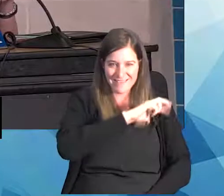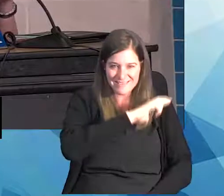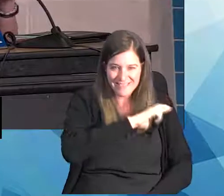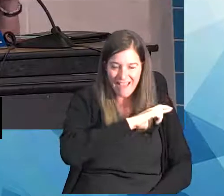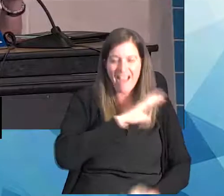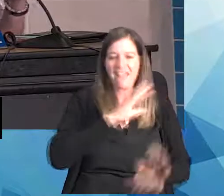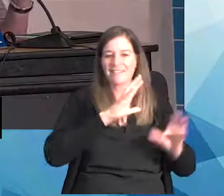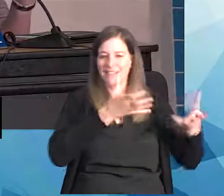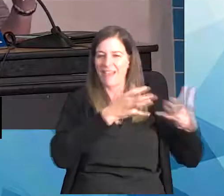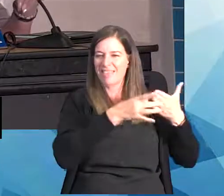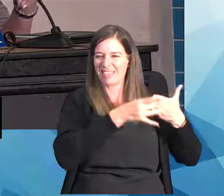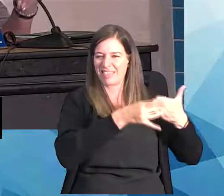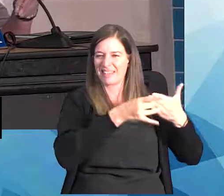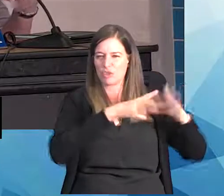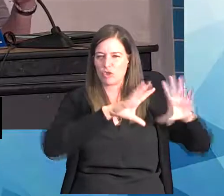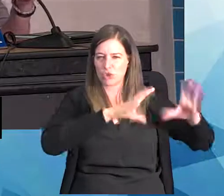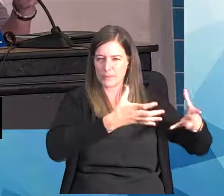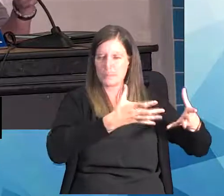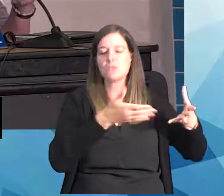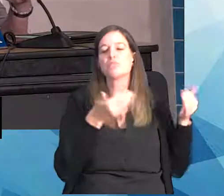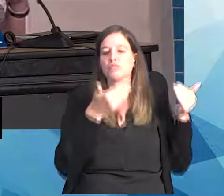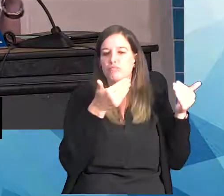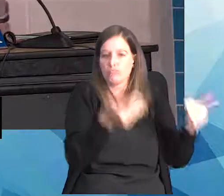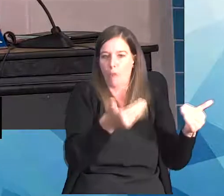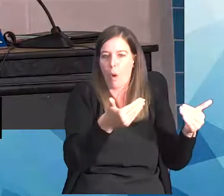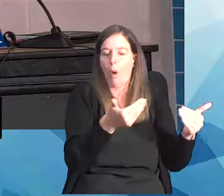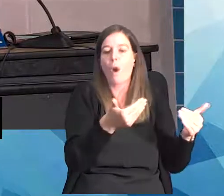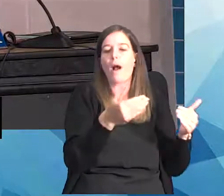interim contract with